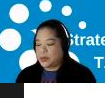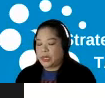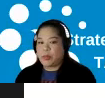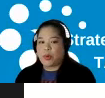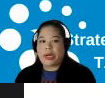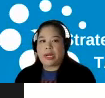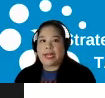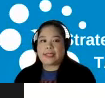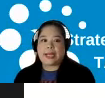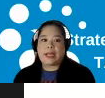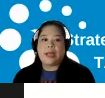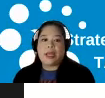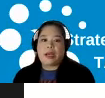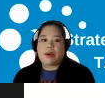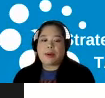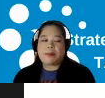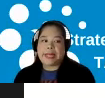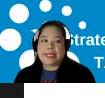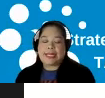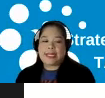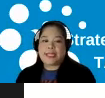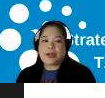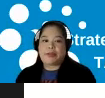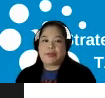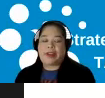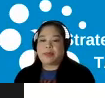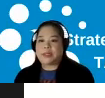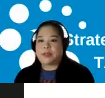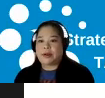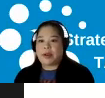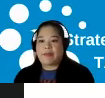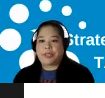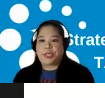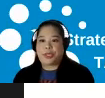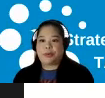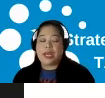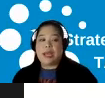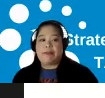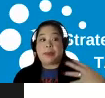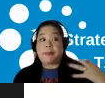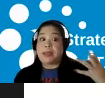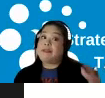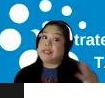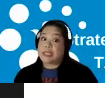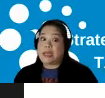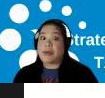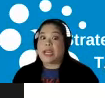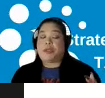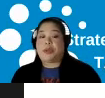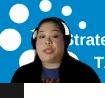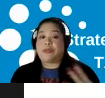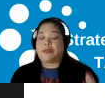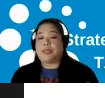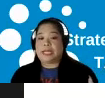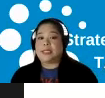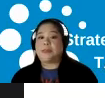think is really important. And it's like, how can we make this easier for families so they're not having to, maybe physically they might have to